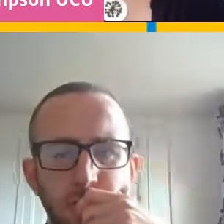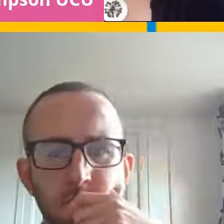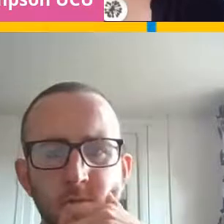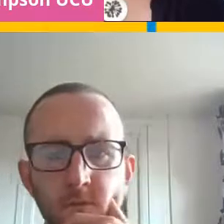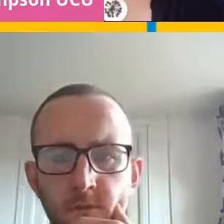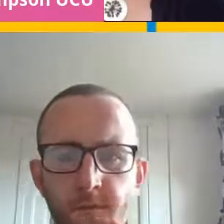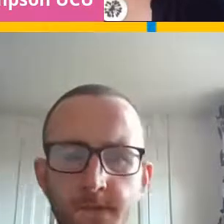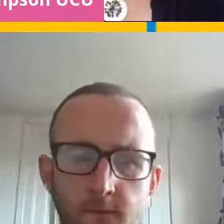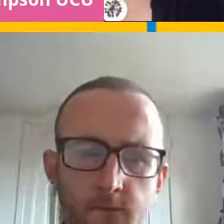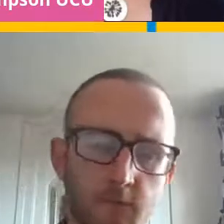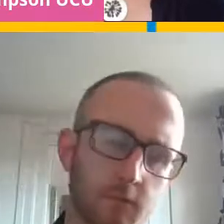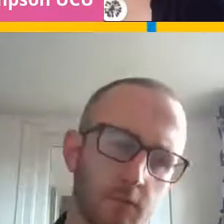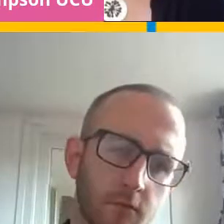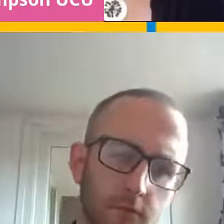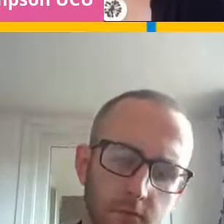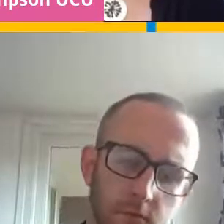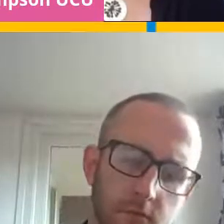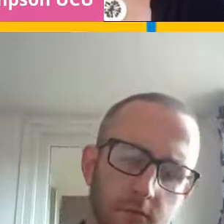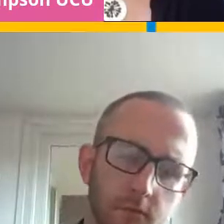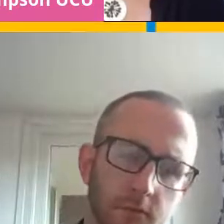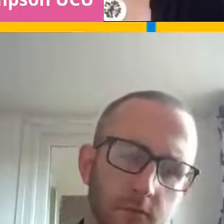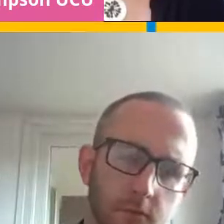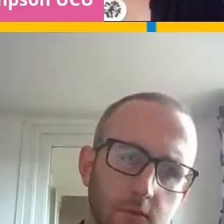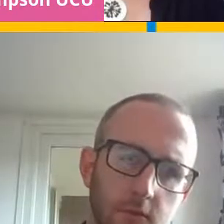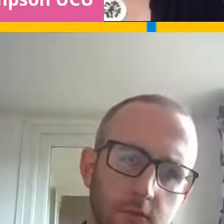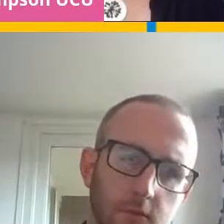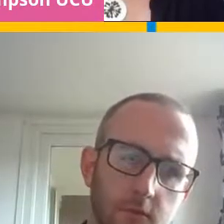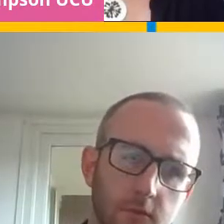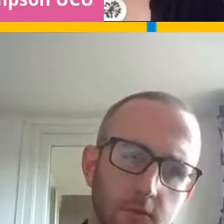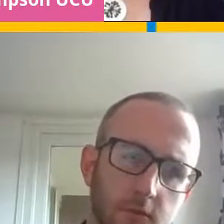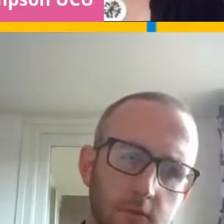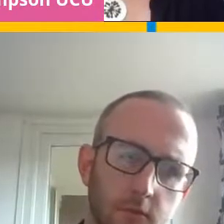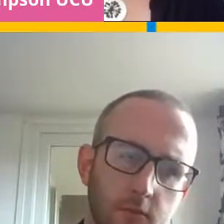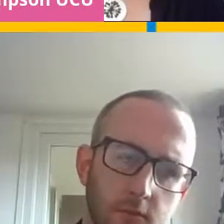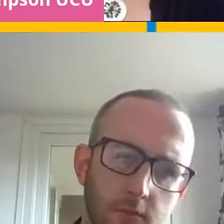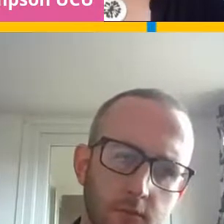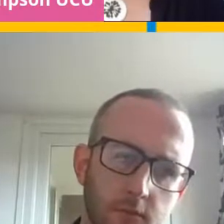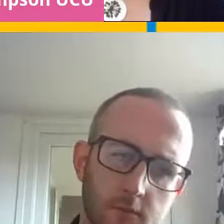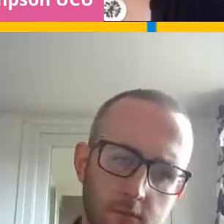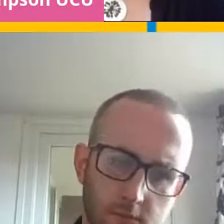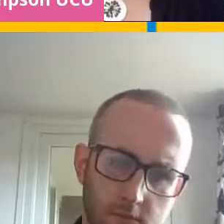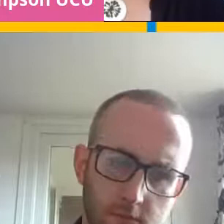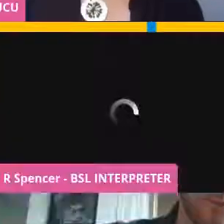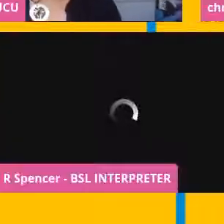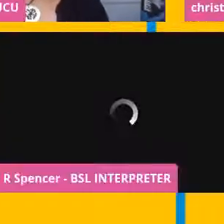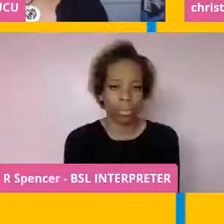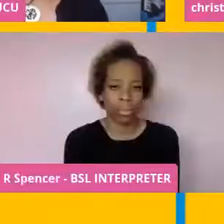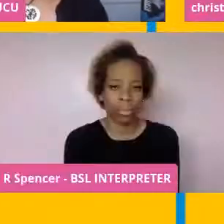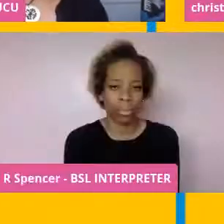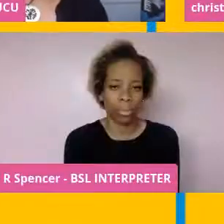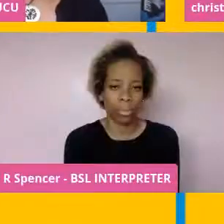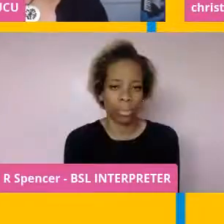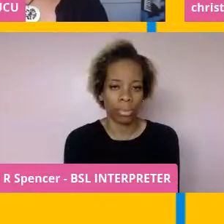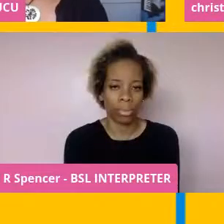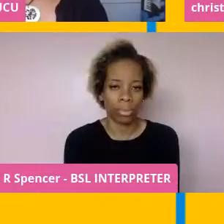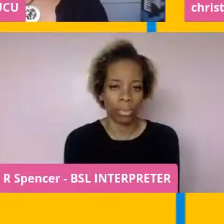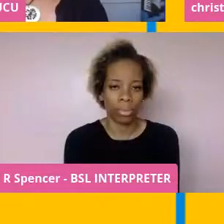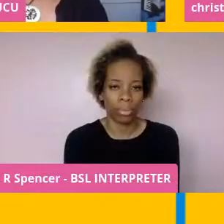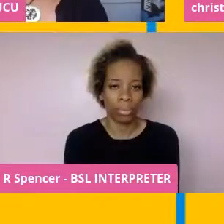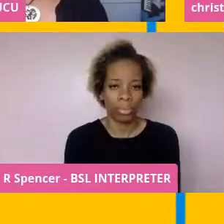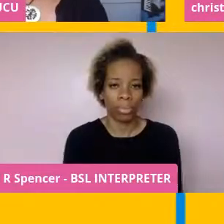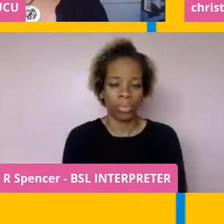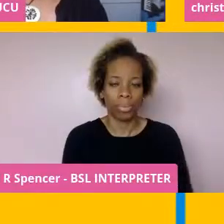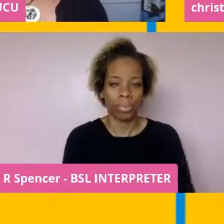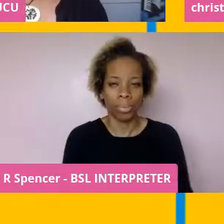of advice and a lot of work into lobbying around the situation that's there for staff who are being hit hardest